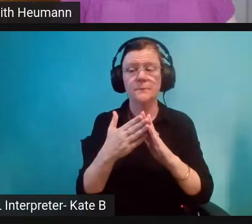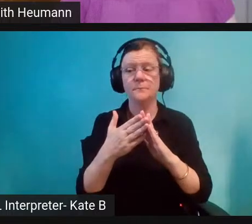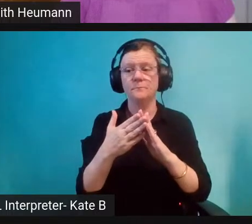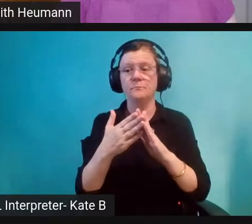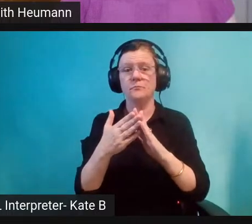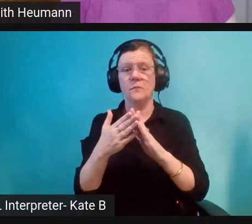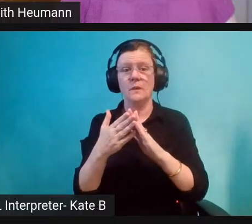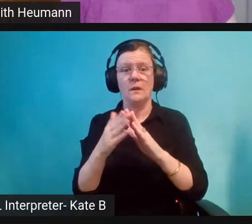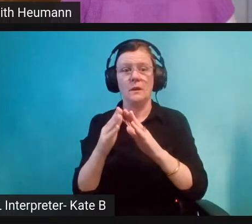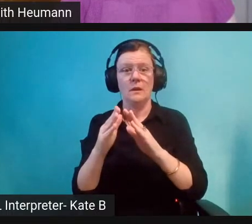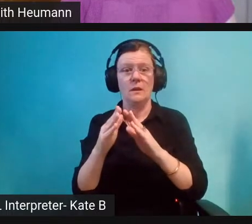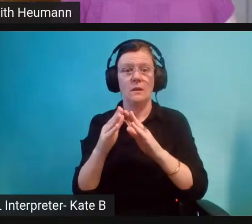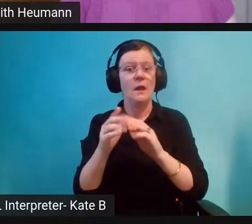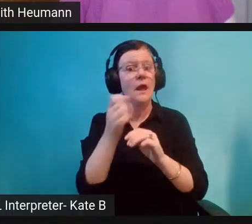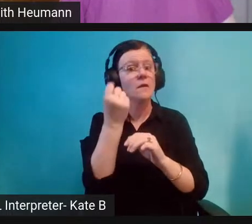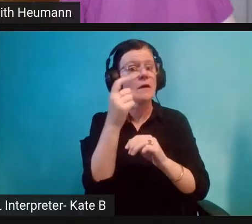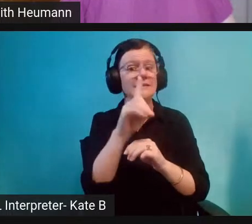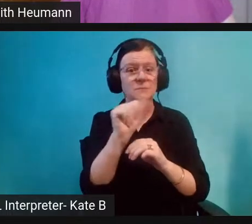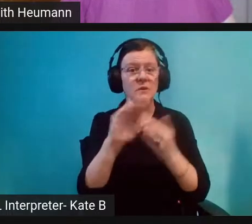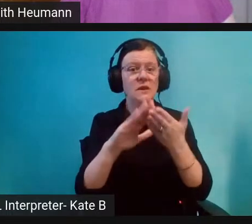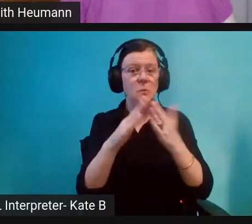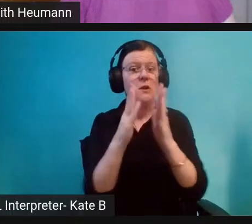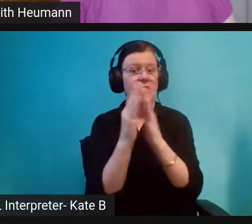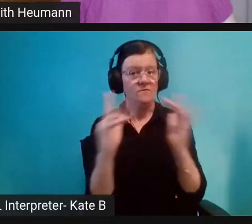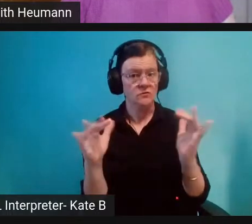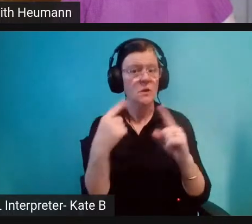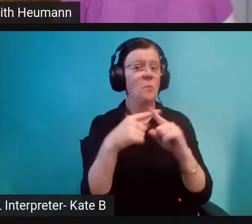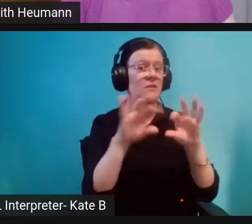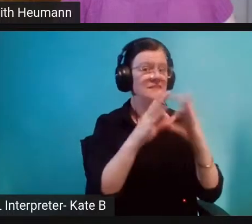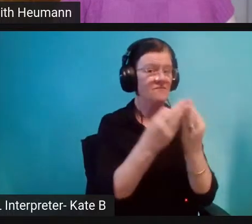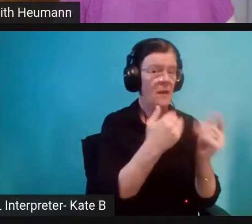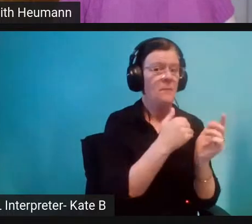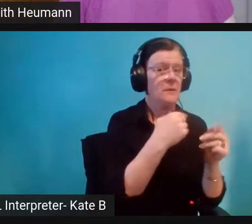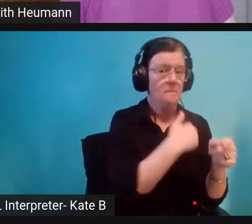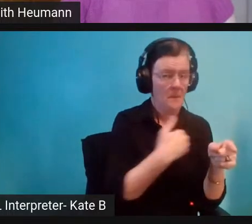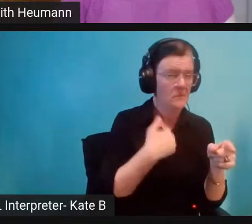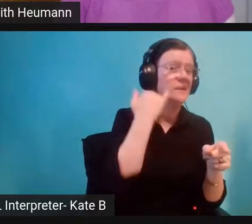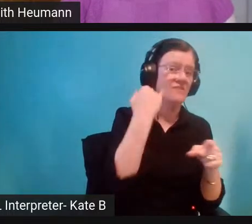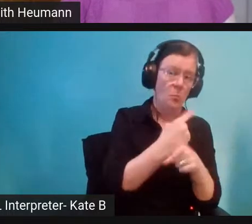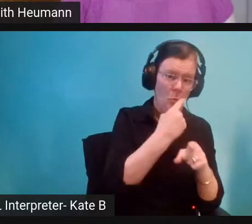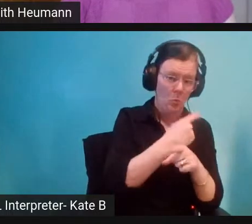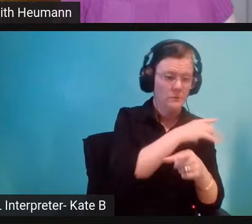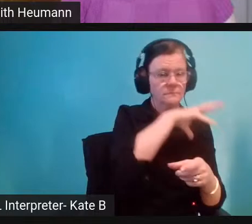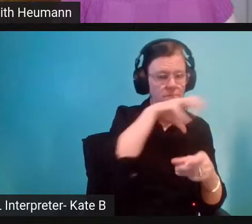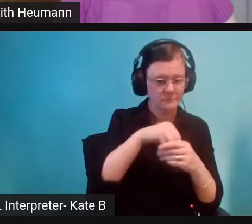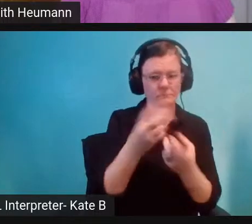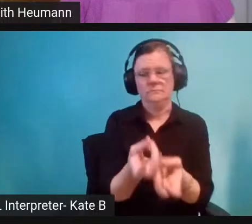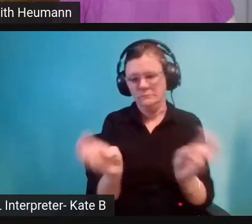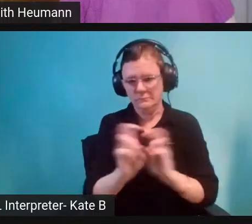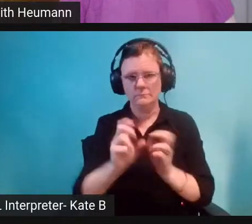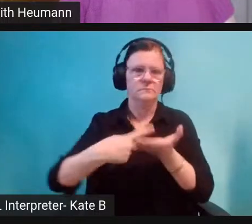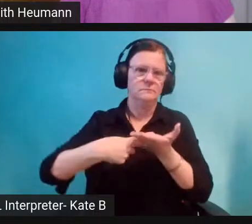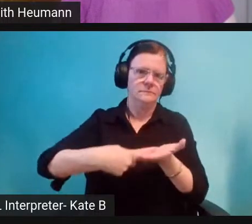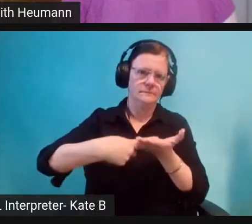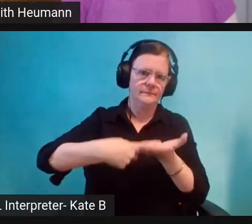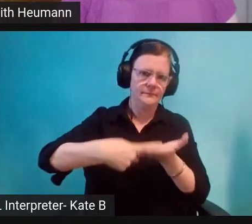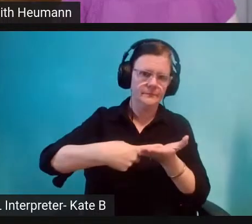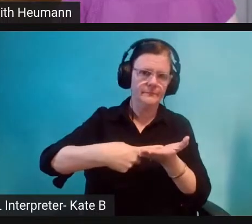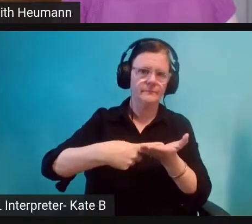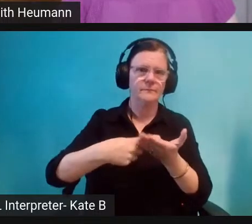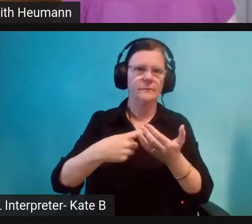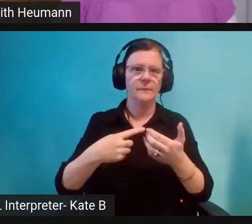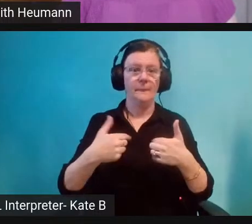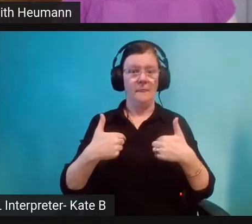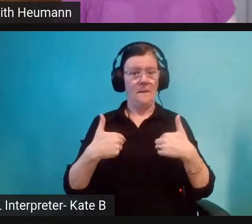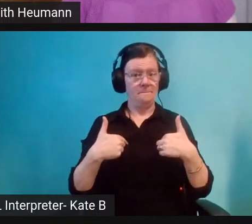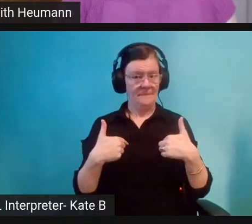various forms of disabilities and family members as appropriate, to really have discussions. For me, what do